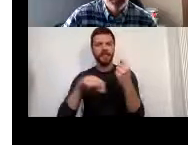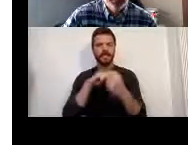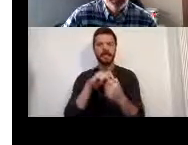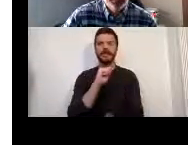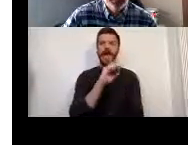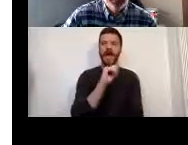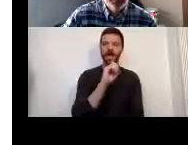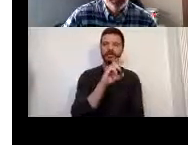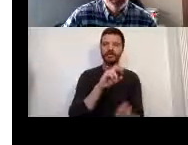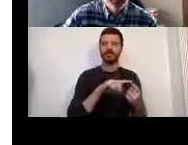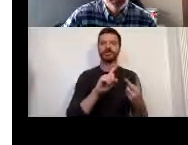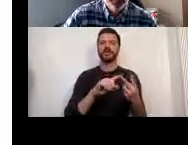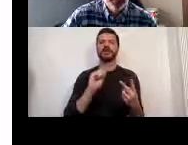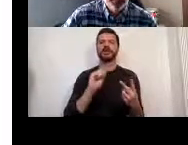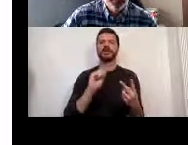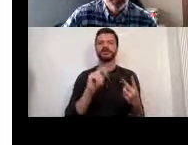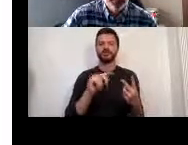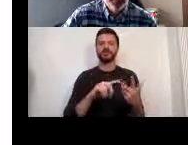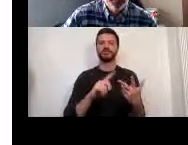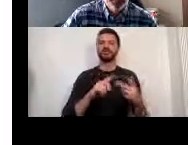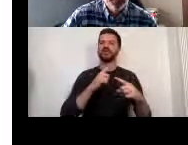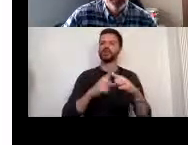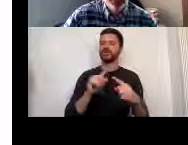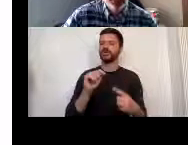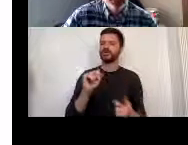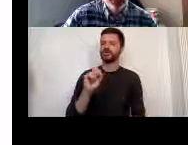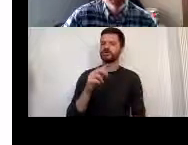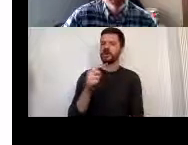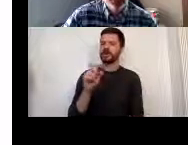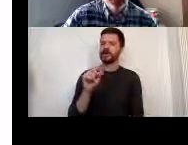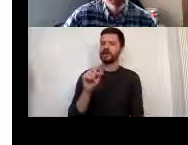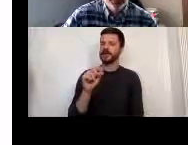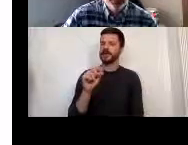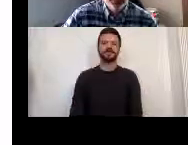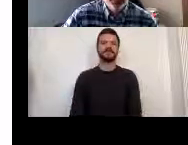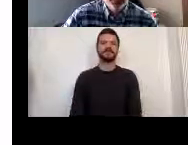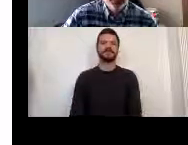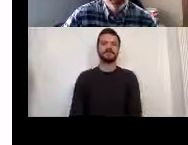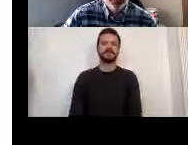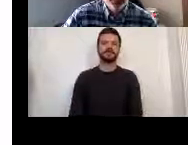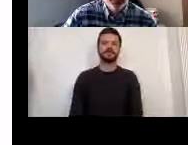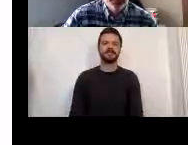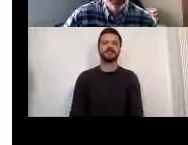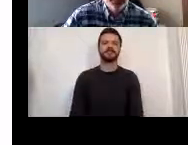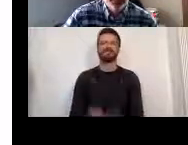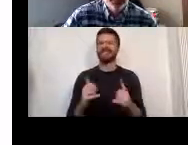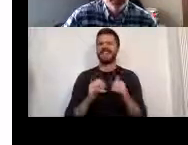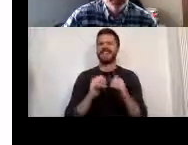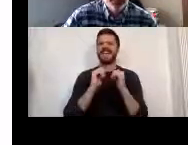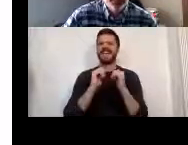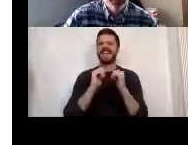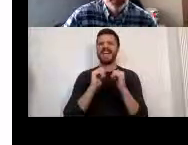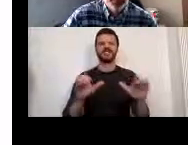actions, targets, and so forth. So, you know, to look at just how this is done in